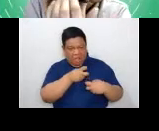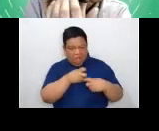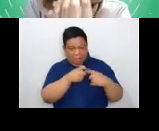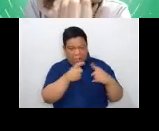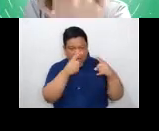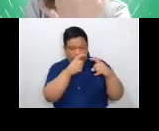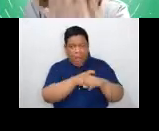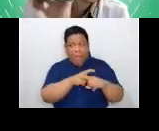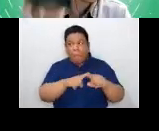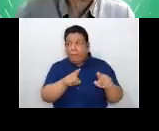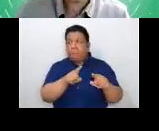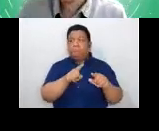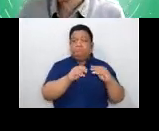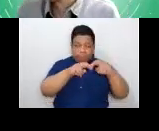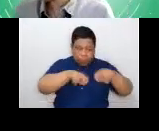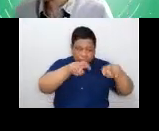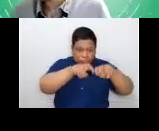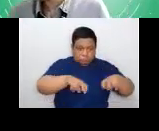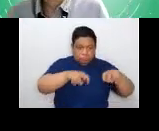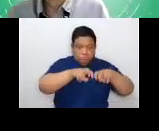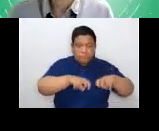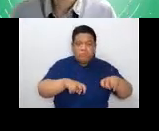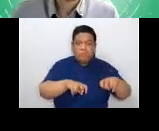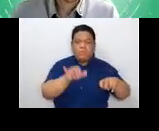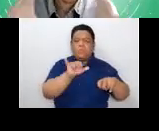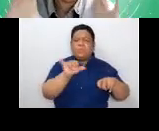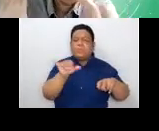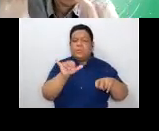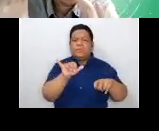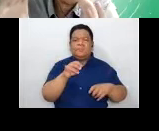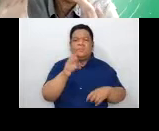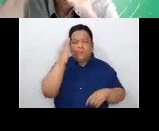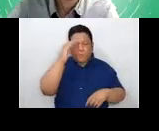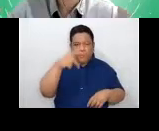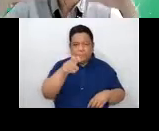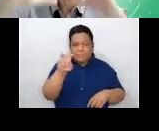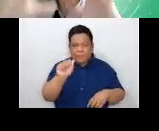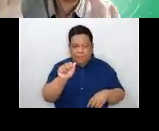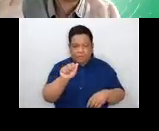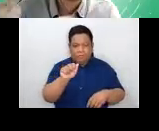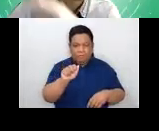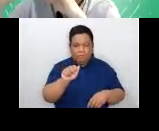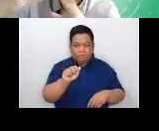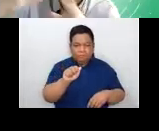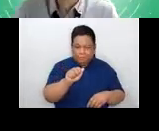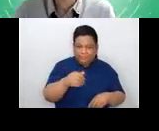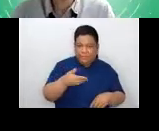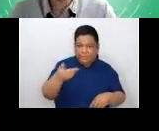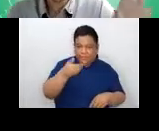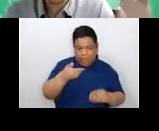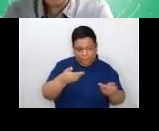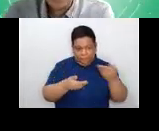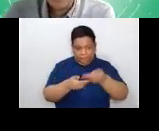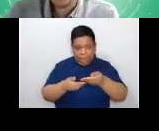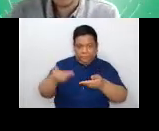but when you dissect it into each layer, it's like a big old pizza, you know, one slice, put the next slice, and then the next slice.